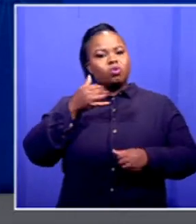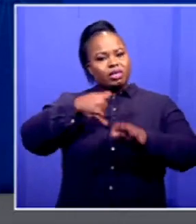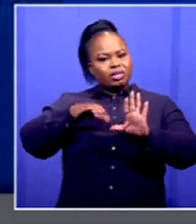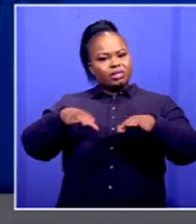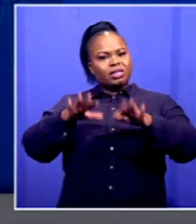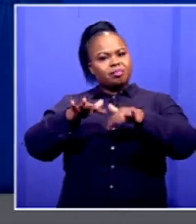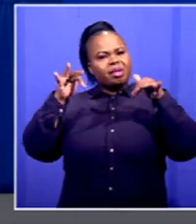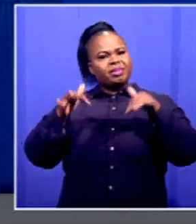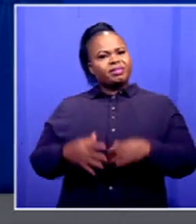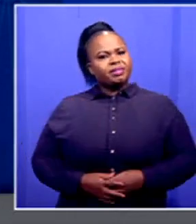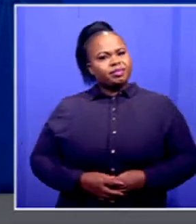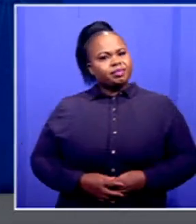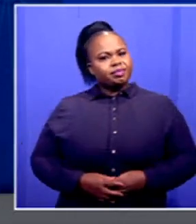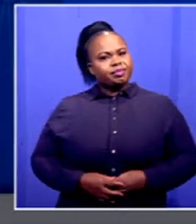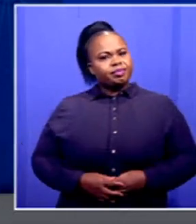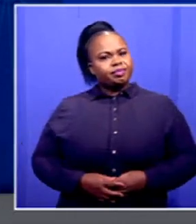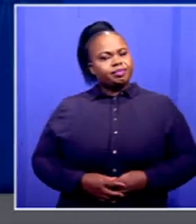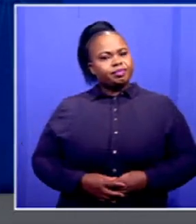same cabinet which you sit in?